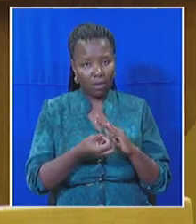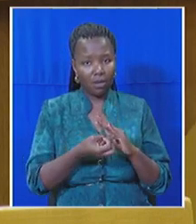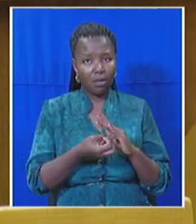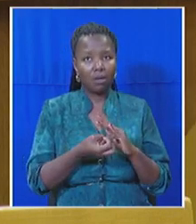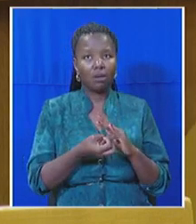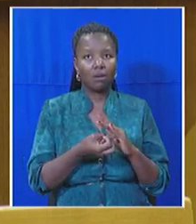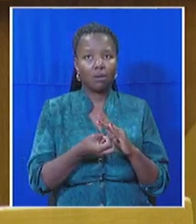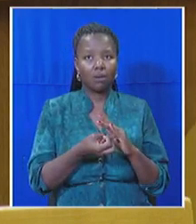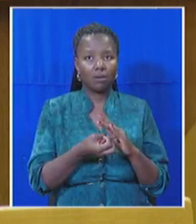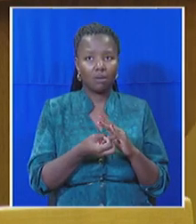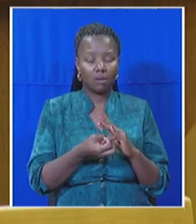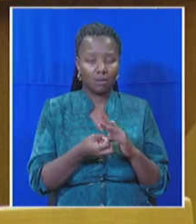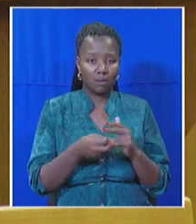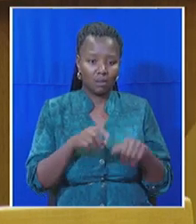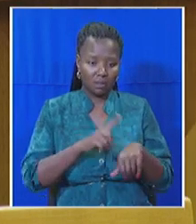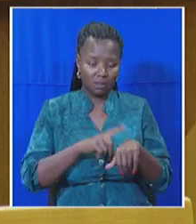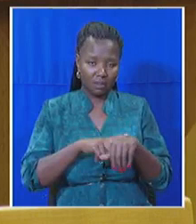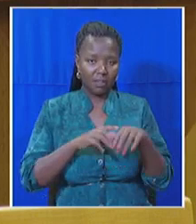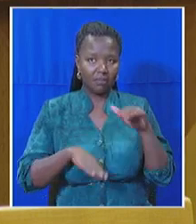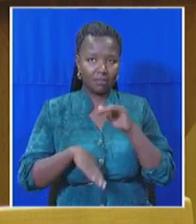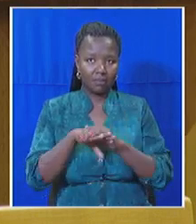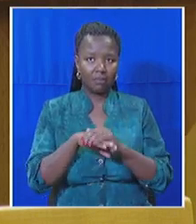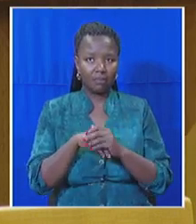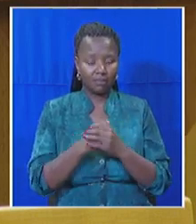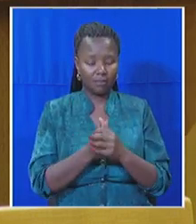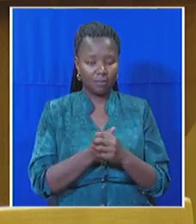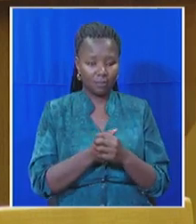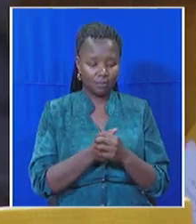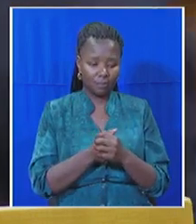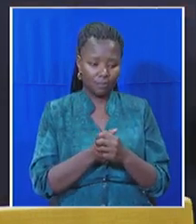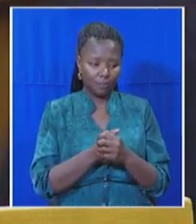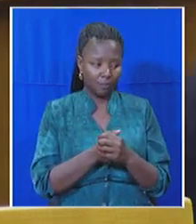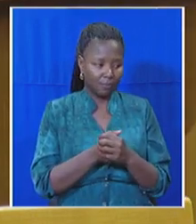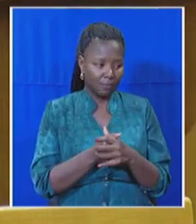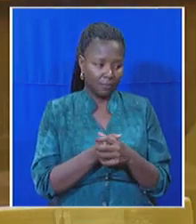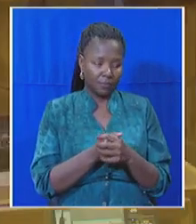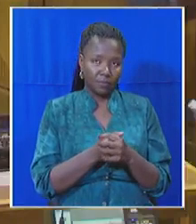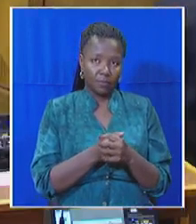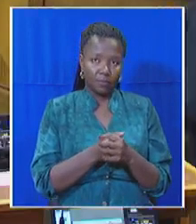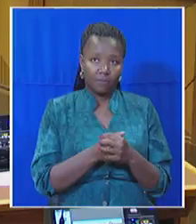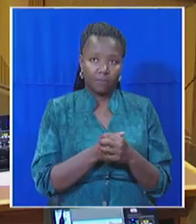to make ends meet. Then we do support this report. Thank you. Thank you. Honourable member.